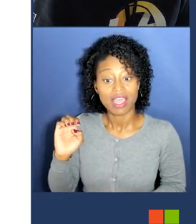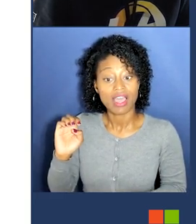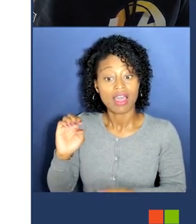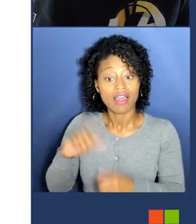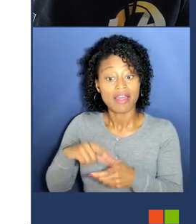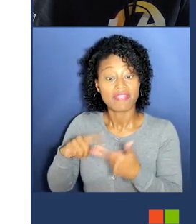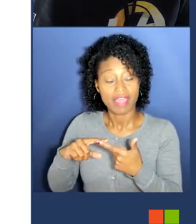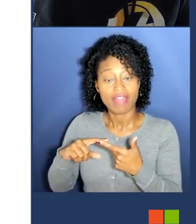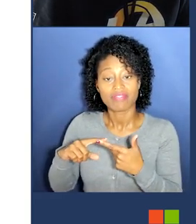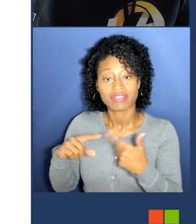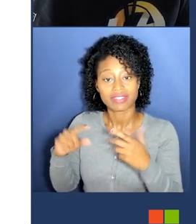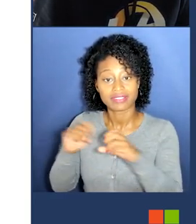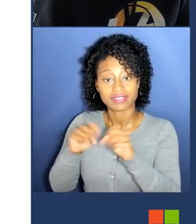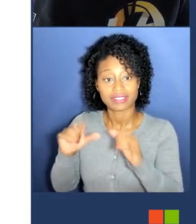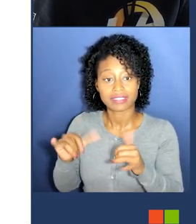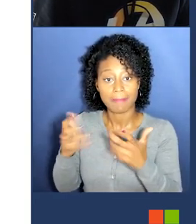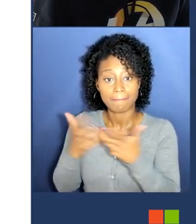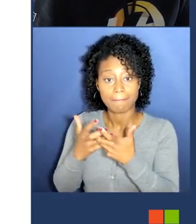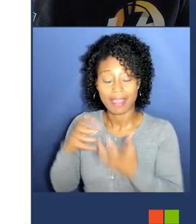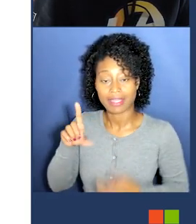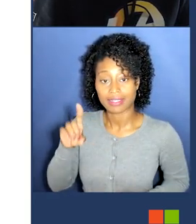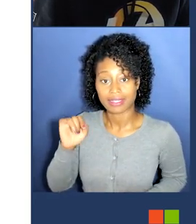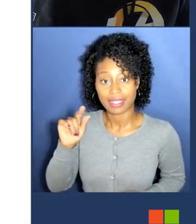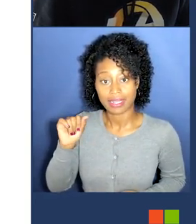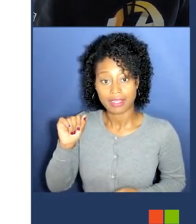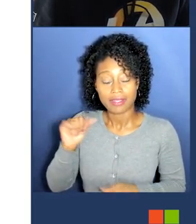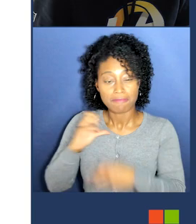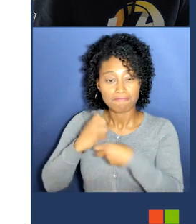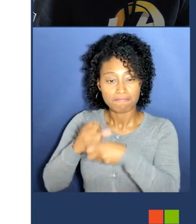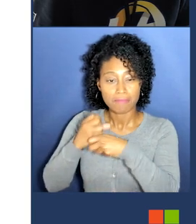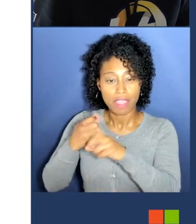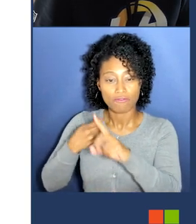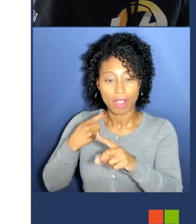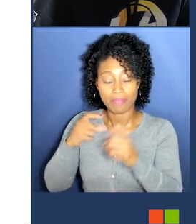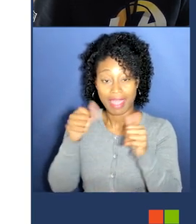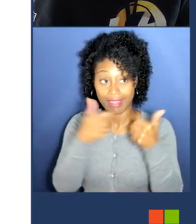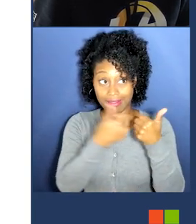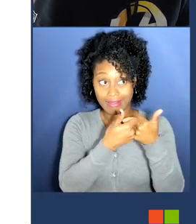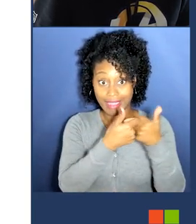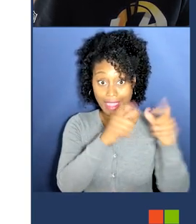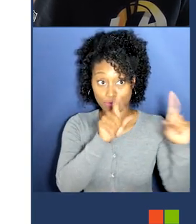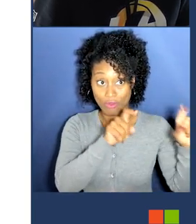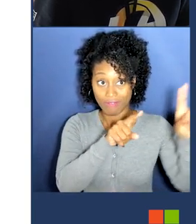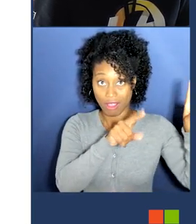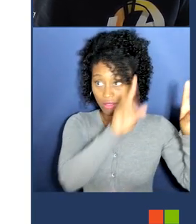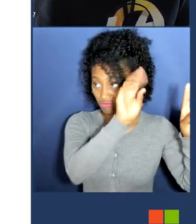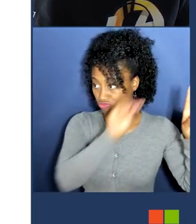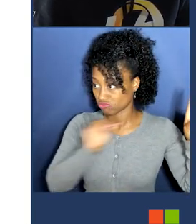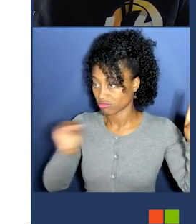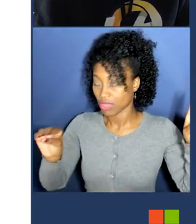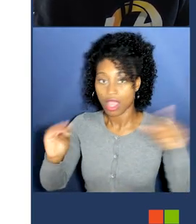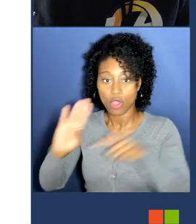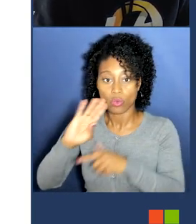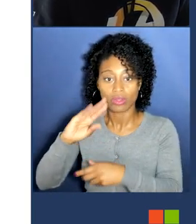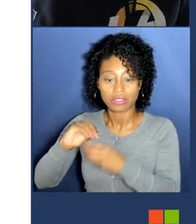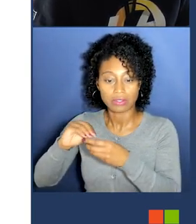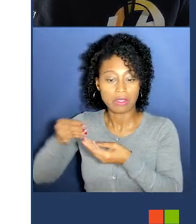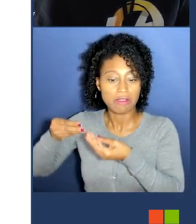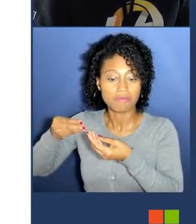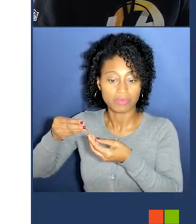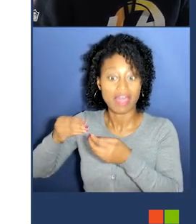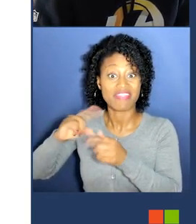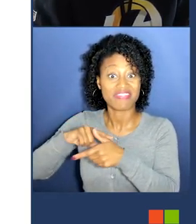persist the match data that was generated from the game server. It will persist this into a Cosmos DB. It